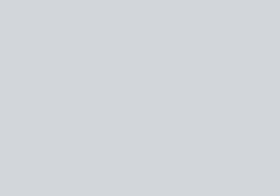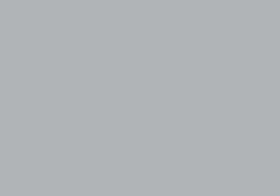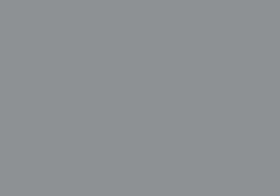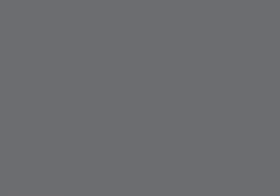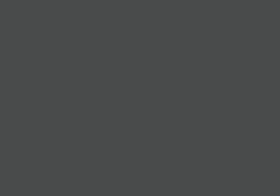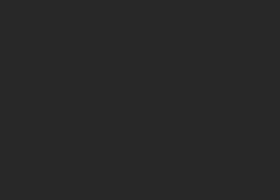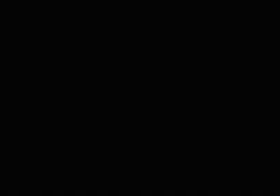Thank you.